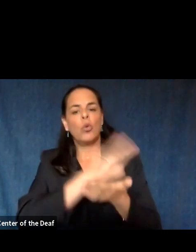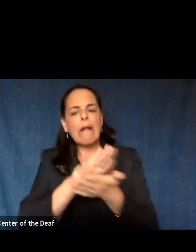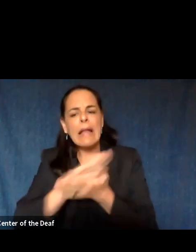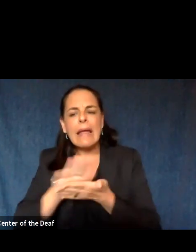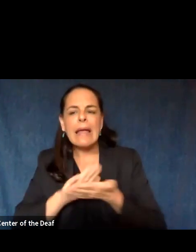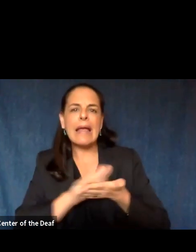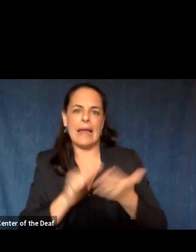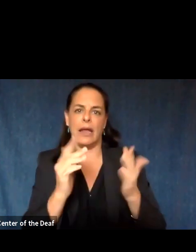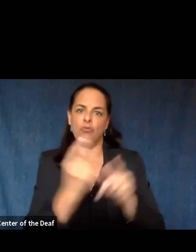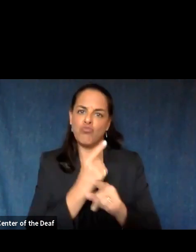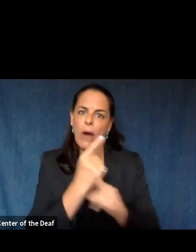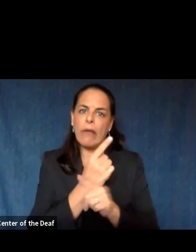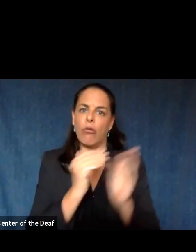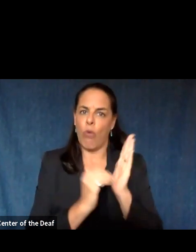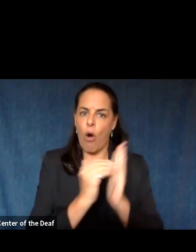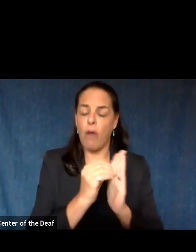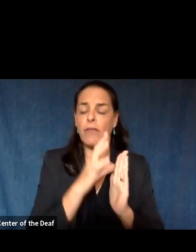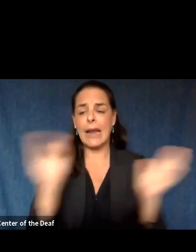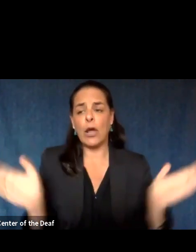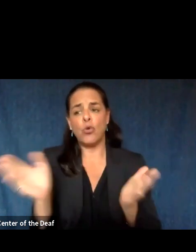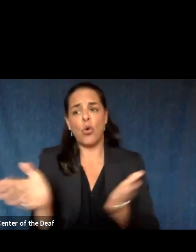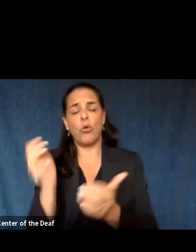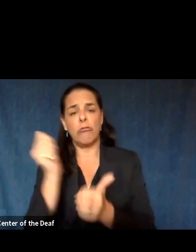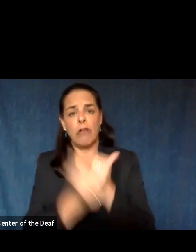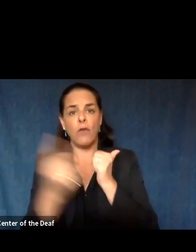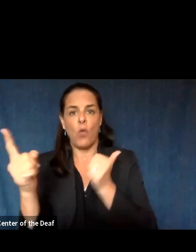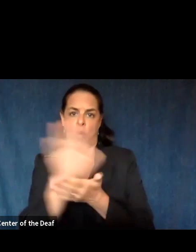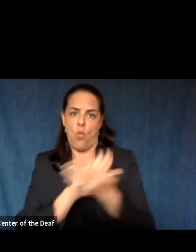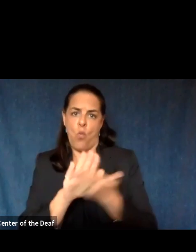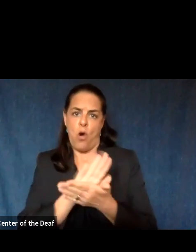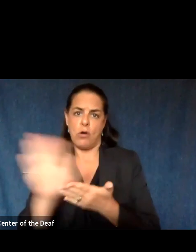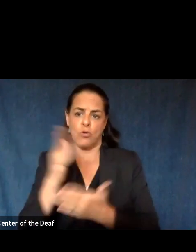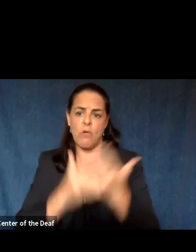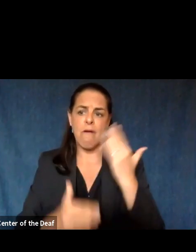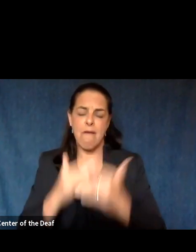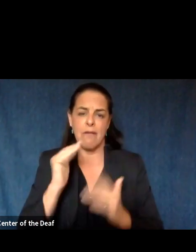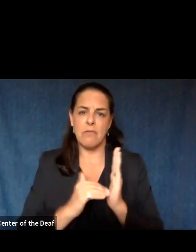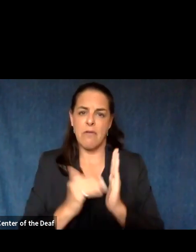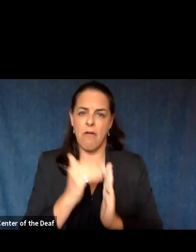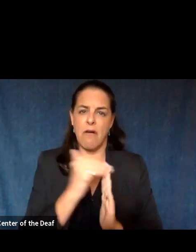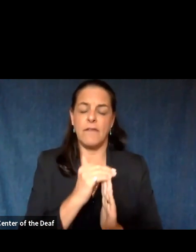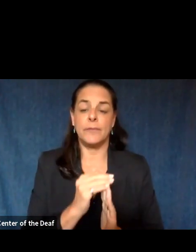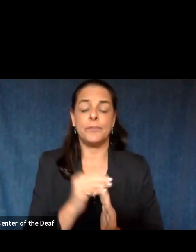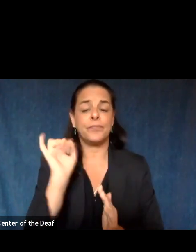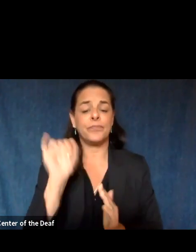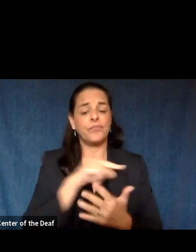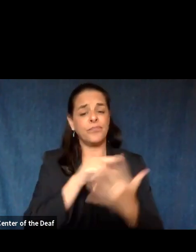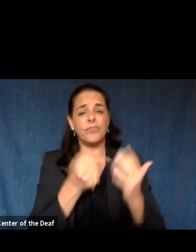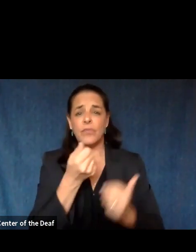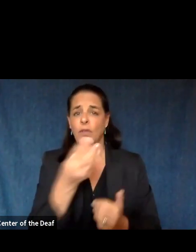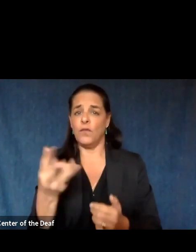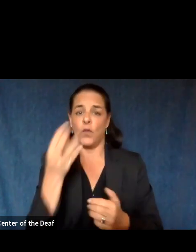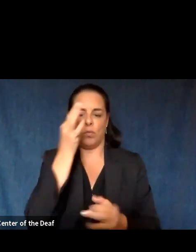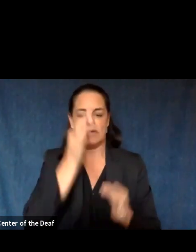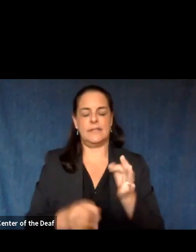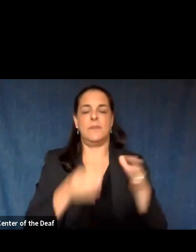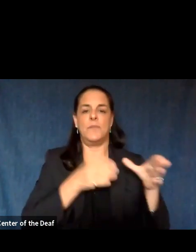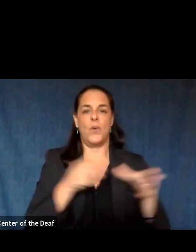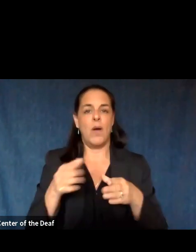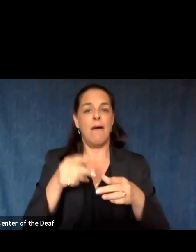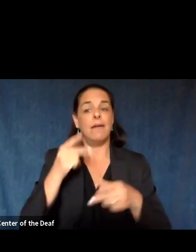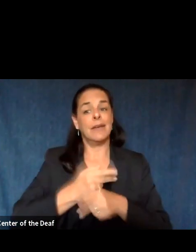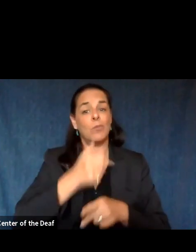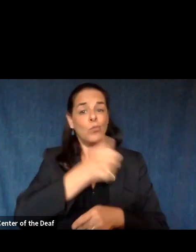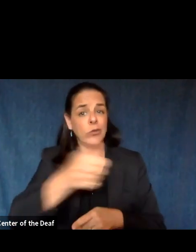and encourage everyone to wash their hands often. Those are just a few simple ways that you can keep yourself and those around